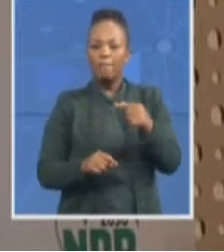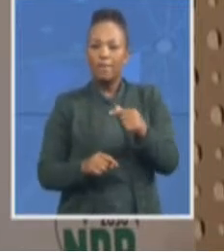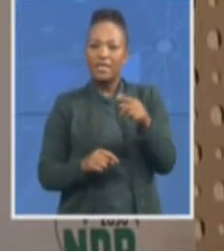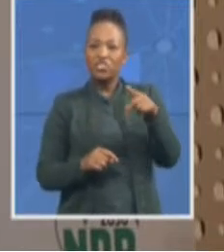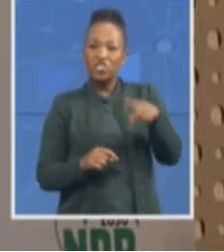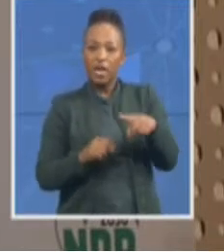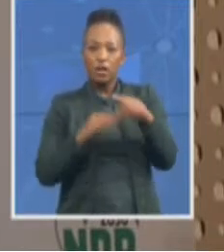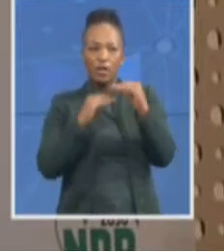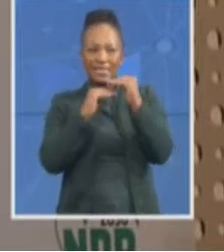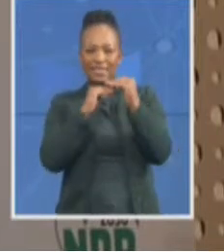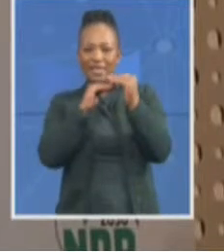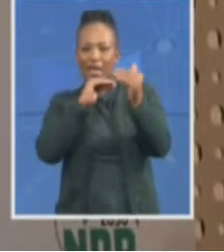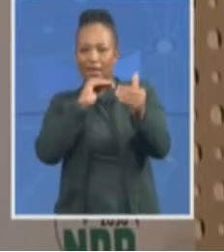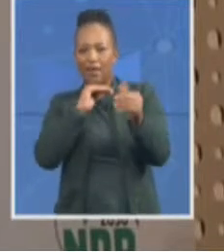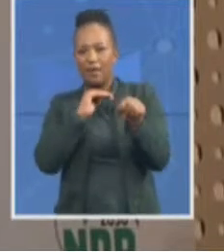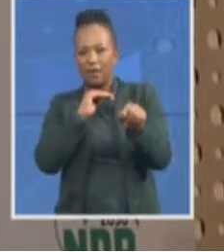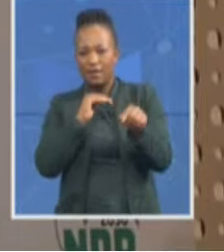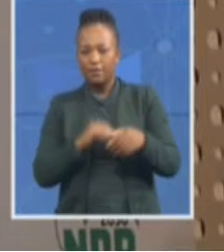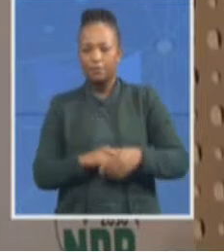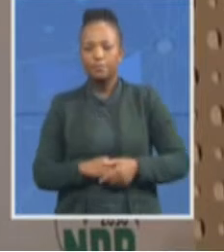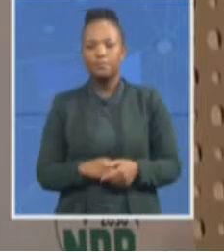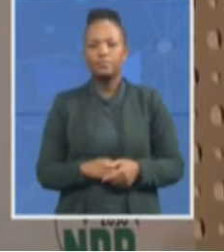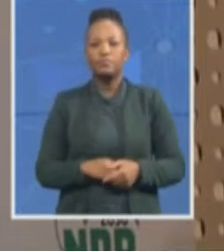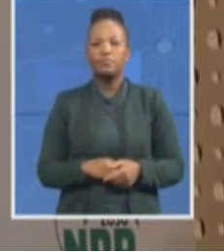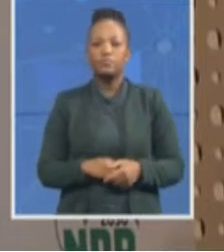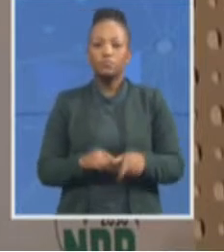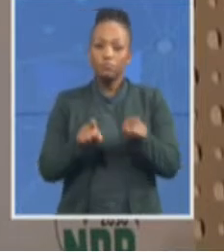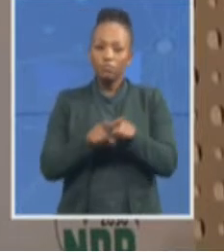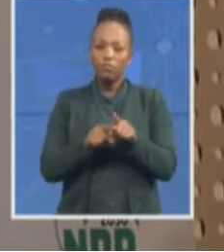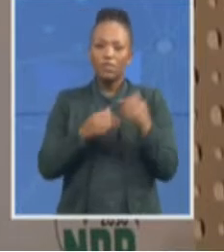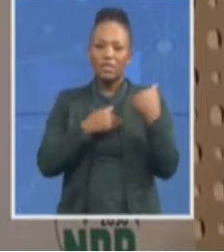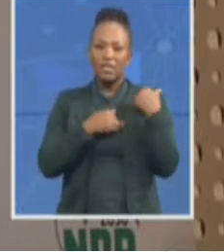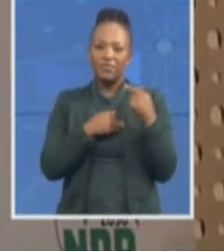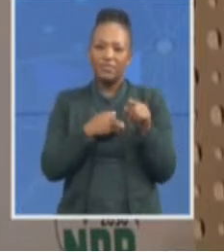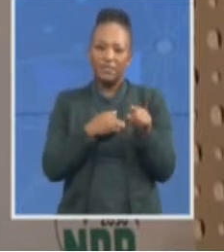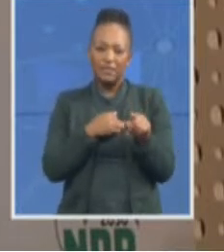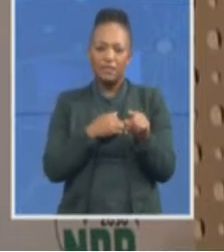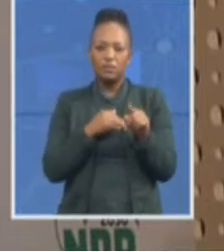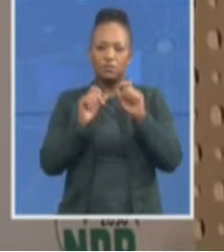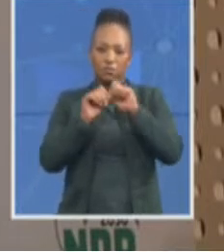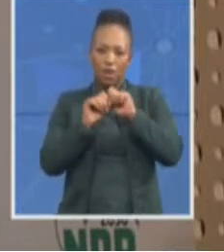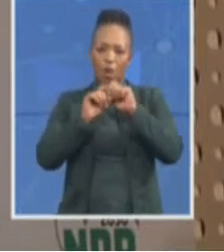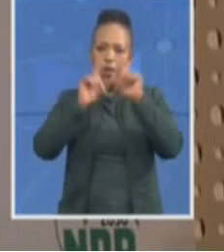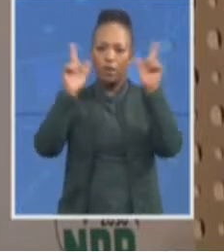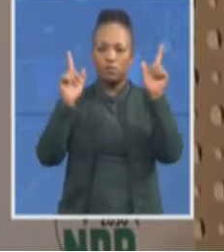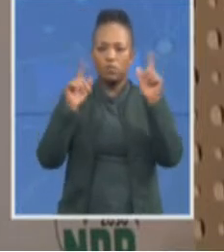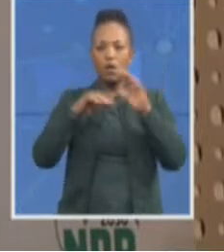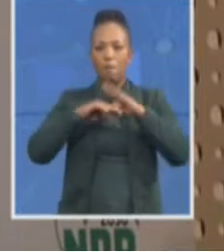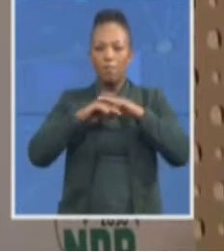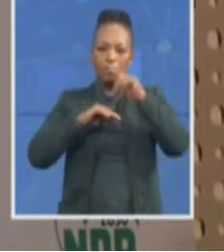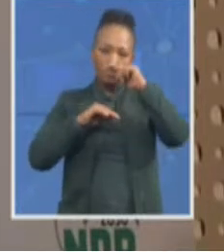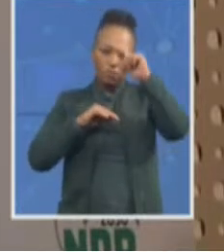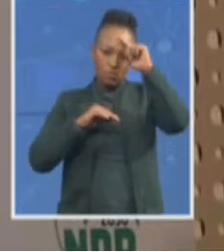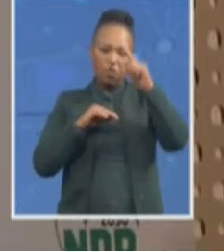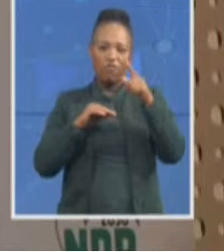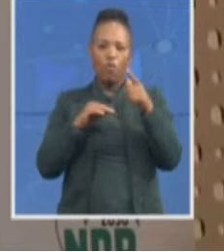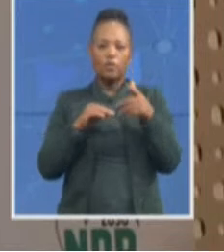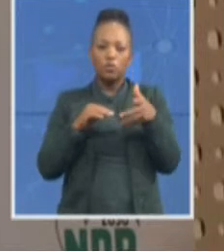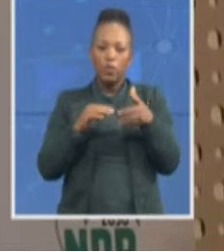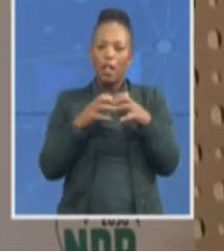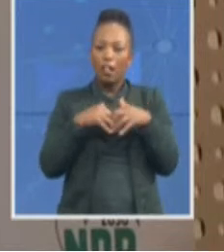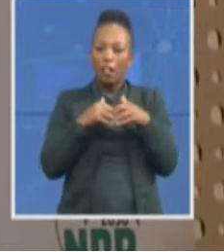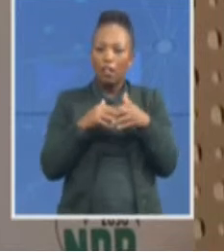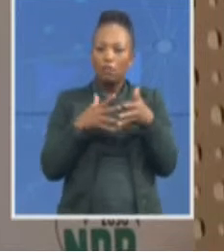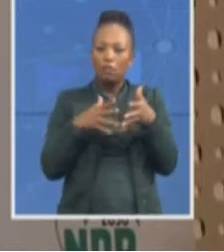with the safety and awareness campaign to raise the profile of domestic gas as an environmentally